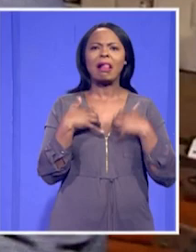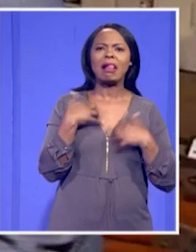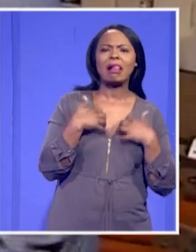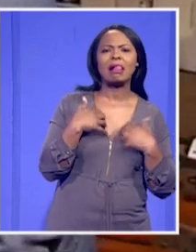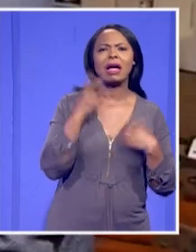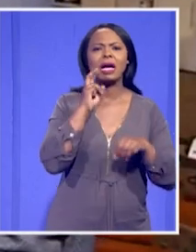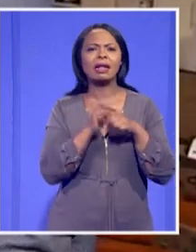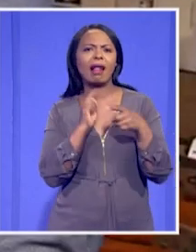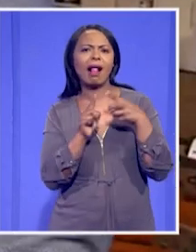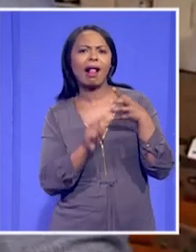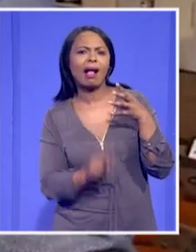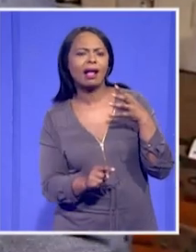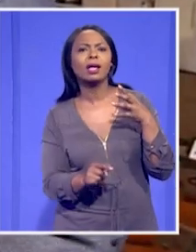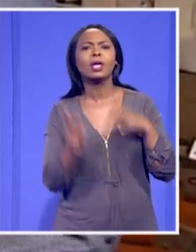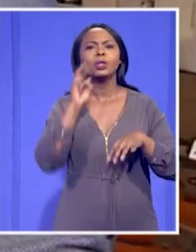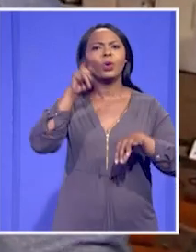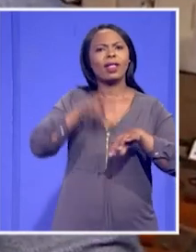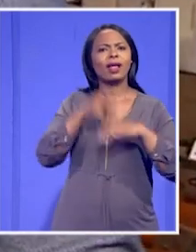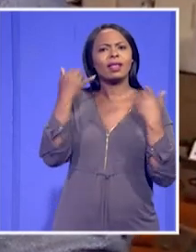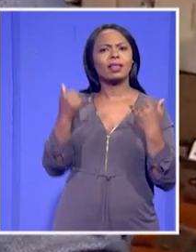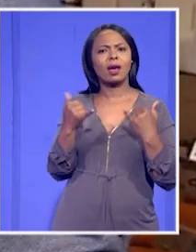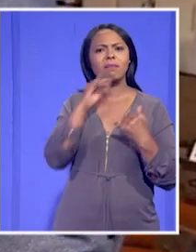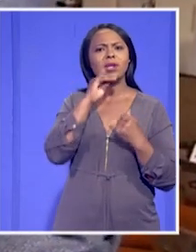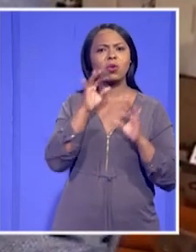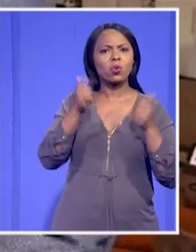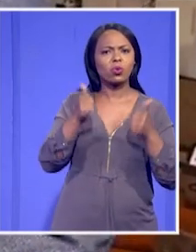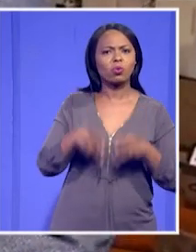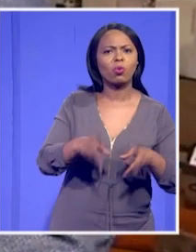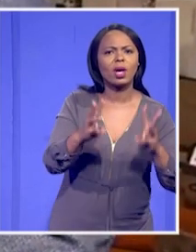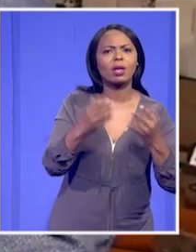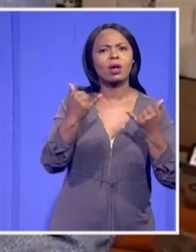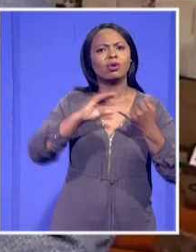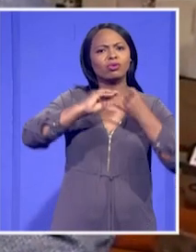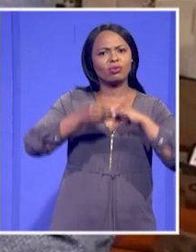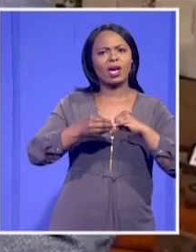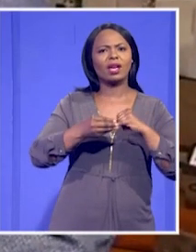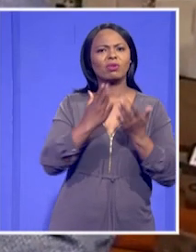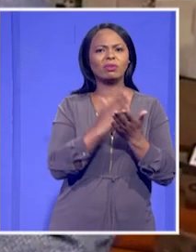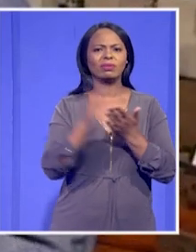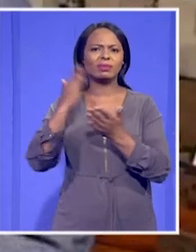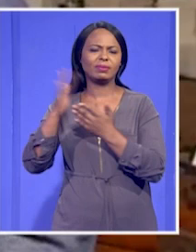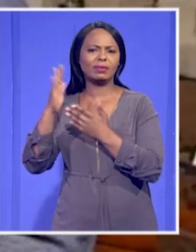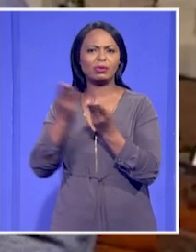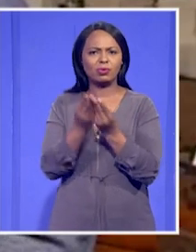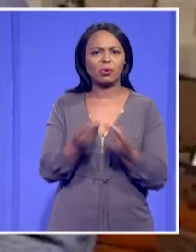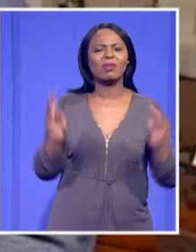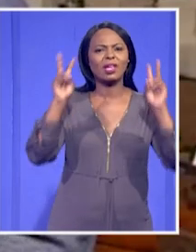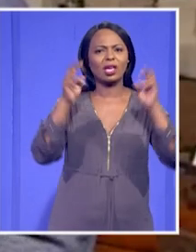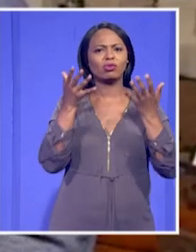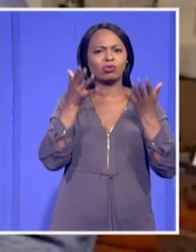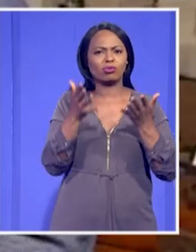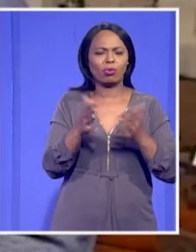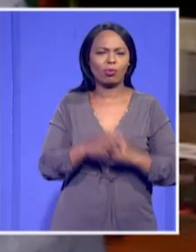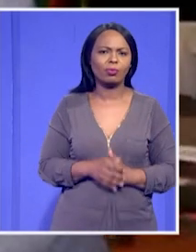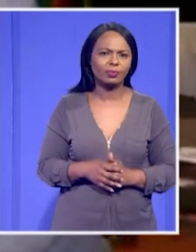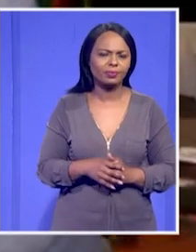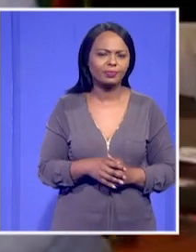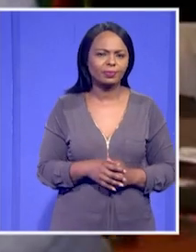need. Do you think this is a very good platform to try and amplify those issues, at the